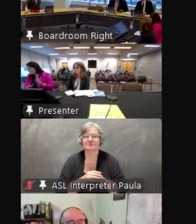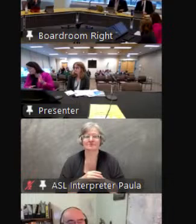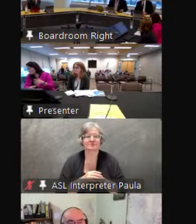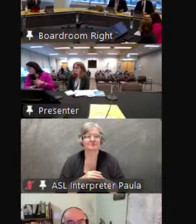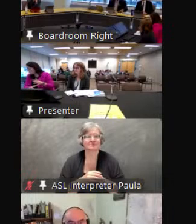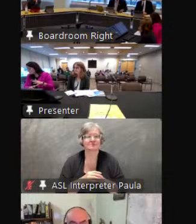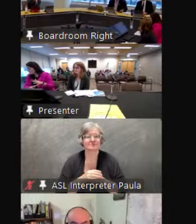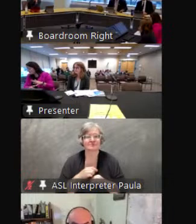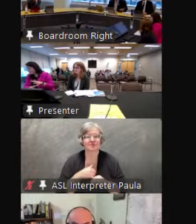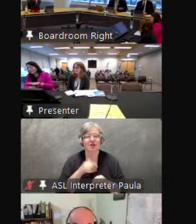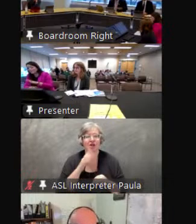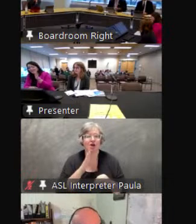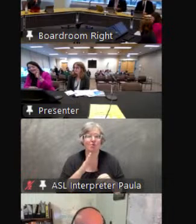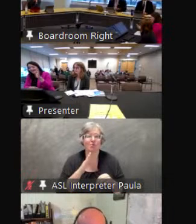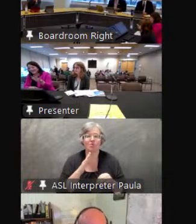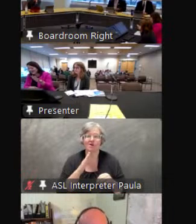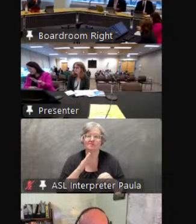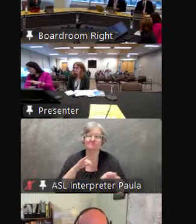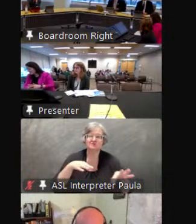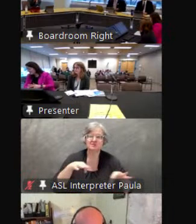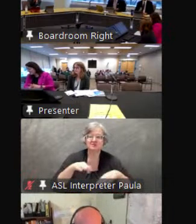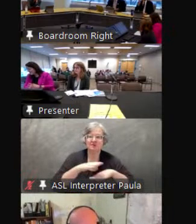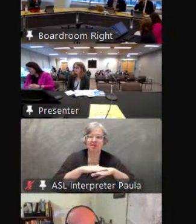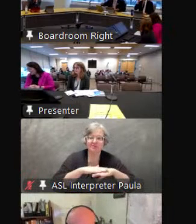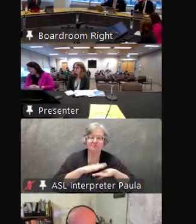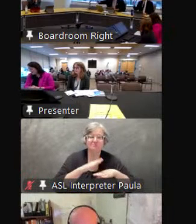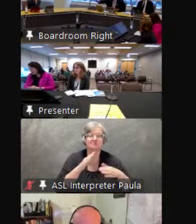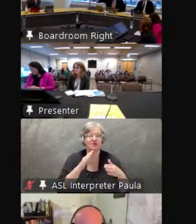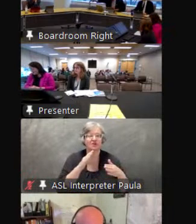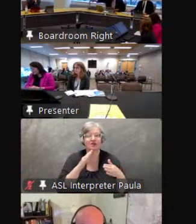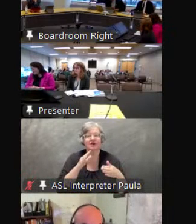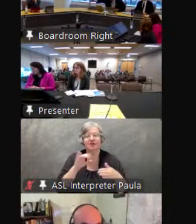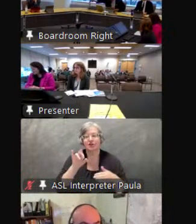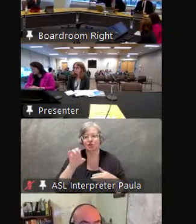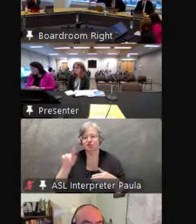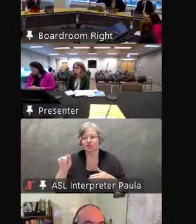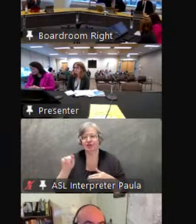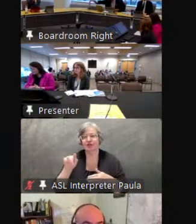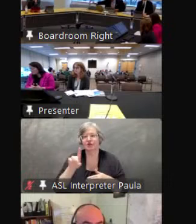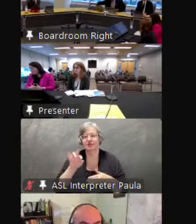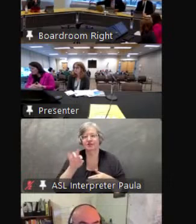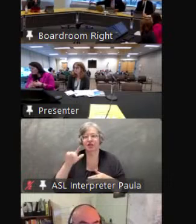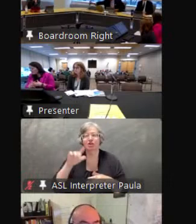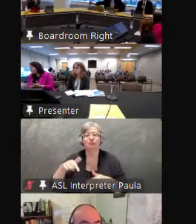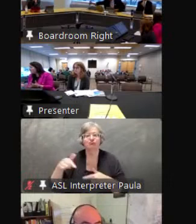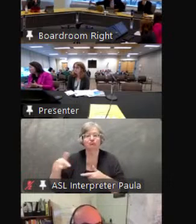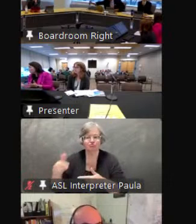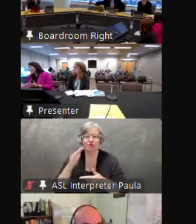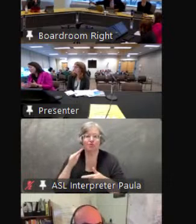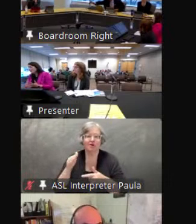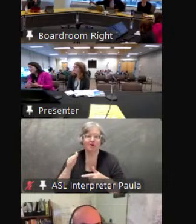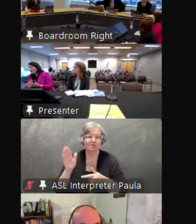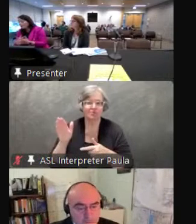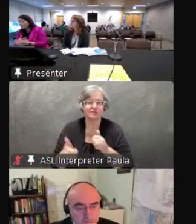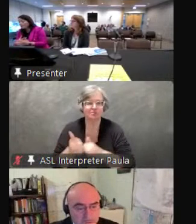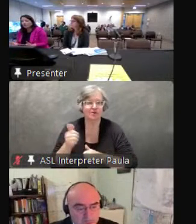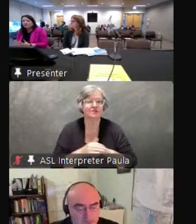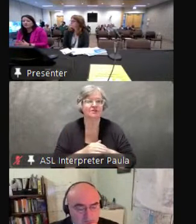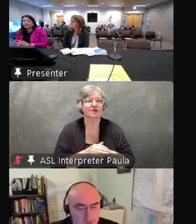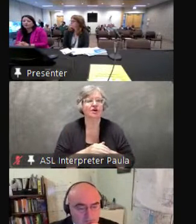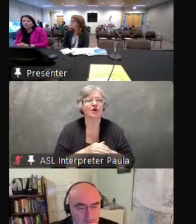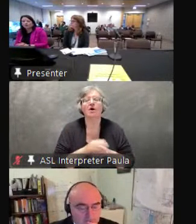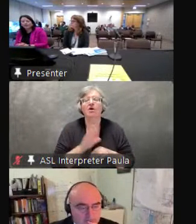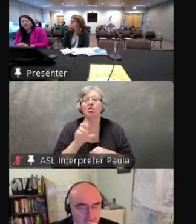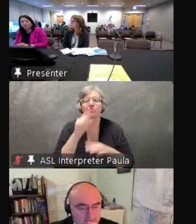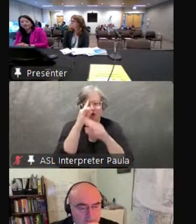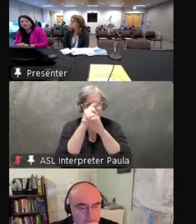So I'm just going to do a little bit of setup, and then Jarrett and Daniel are going to do the meat of this. So the Bus Vision Project was really a chance